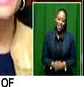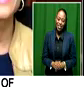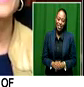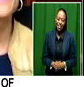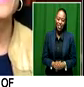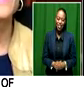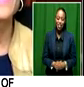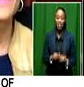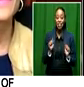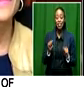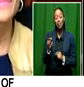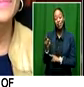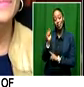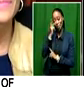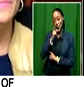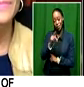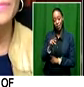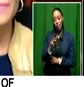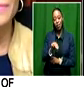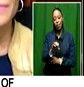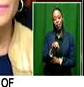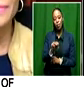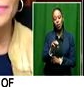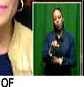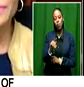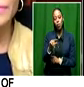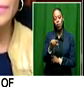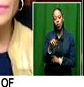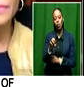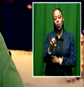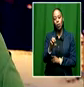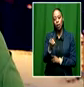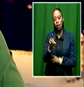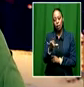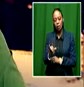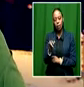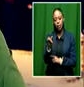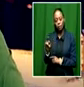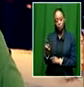program. That, of course, was Professor Mamokgethi Phakeng. She's the Vice Chancellor at UCT.